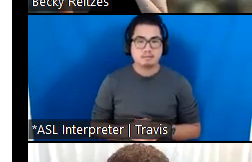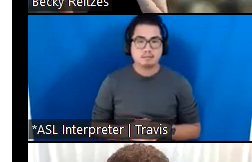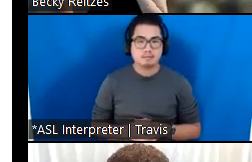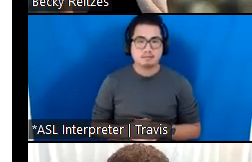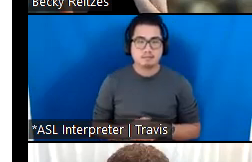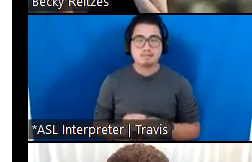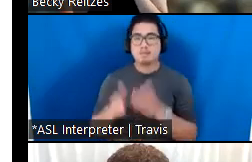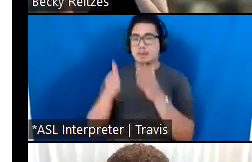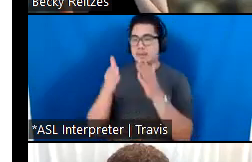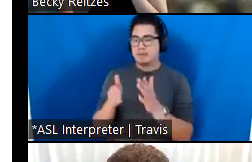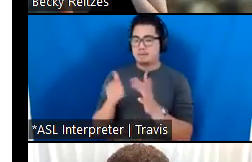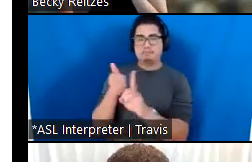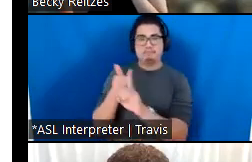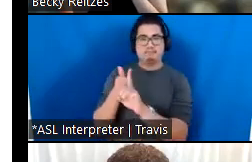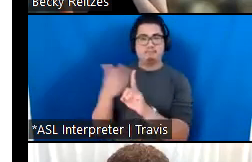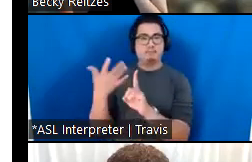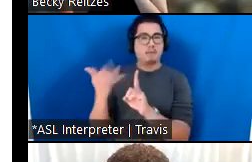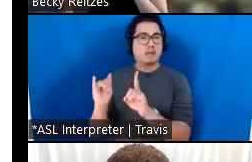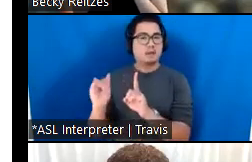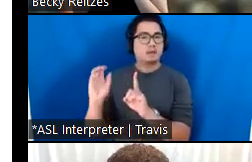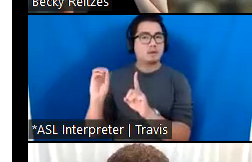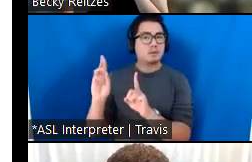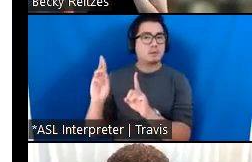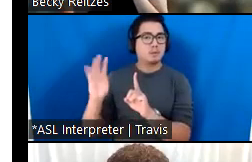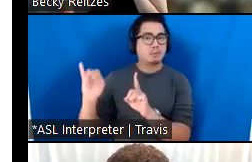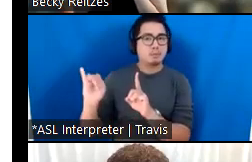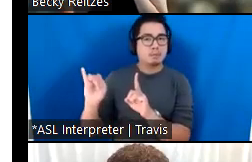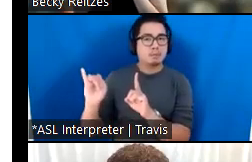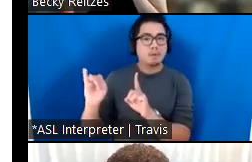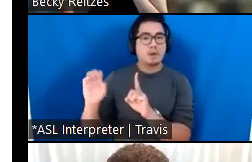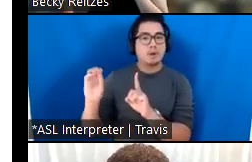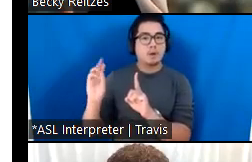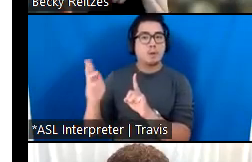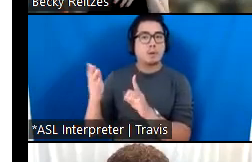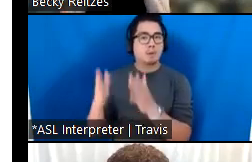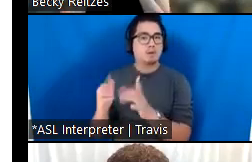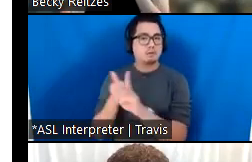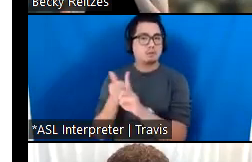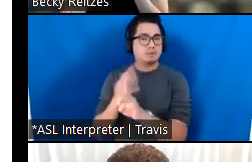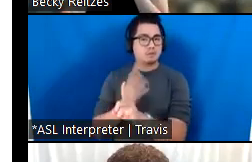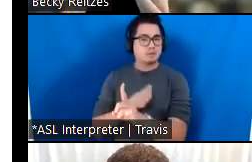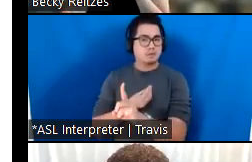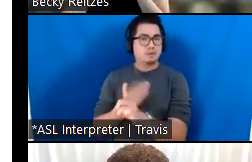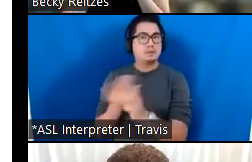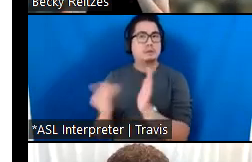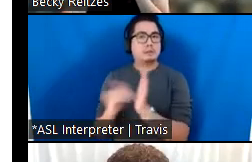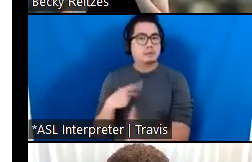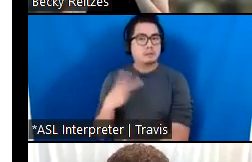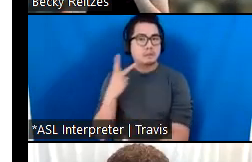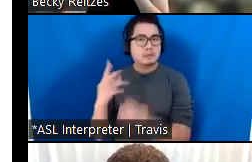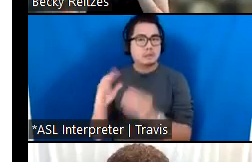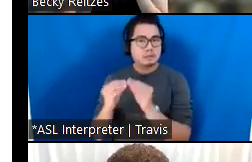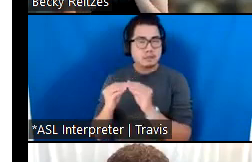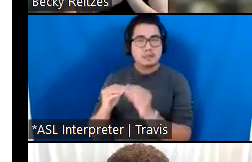gay or bisexual, or someone who is trans, and you saw the numbers, 96% are